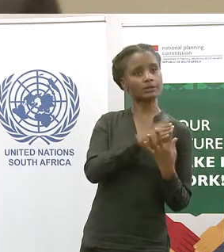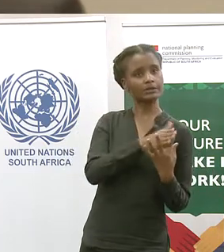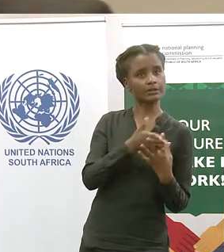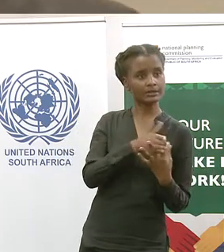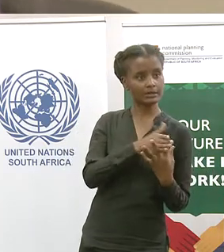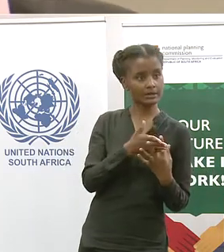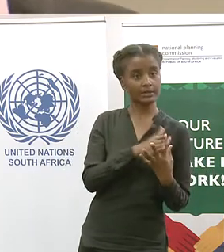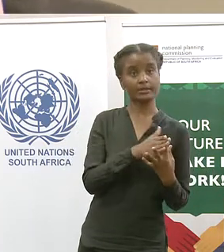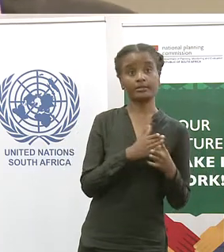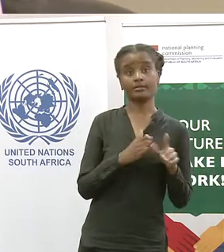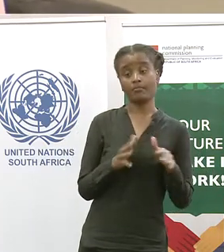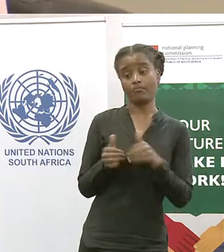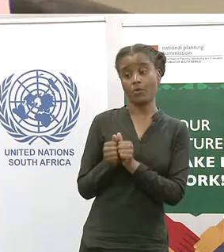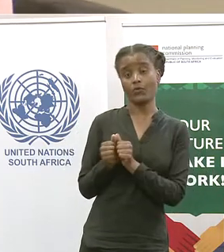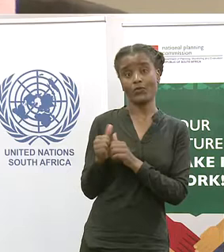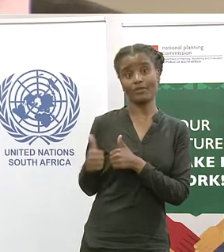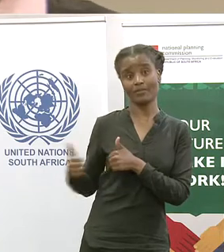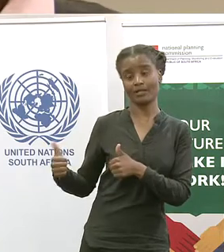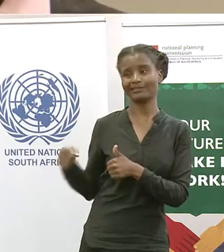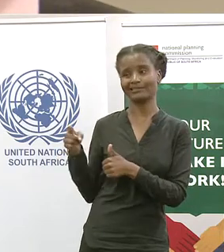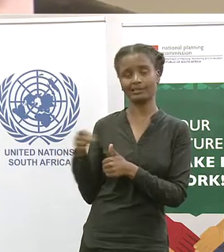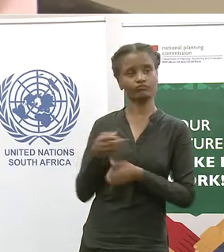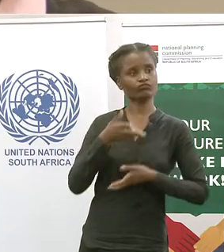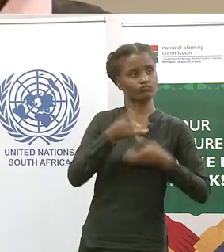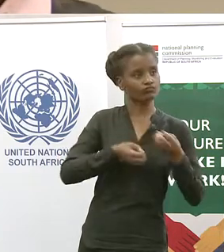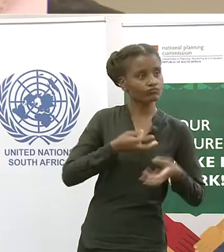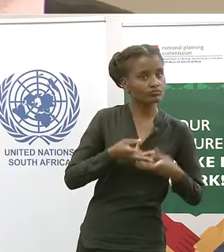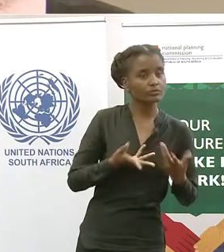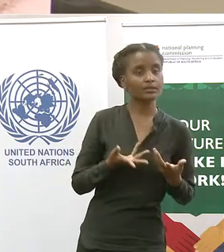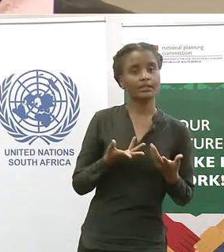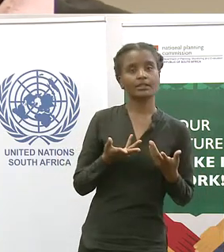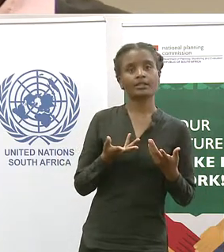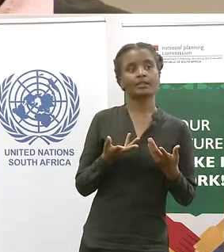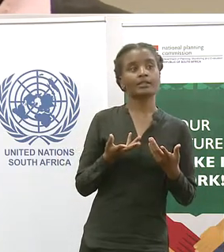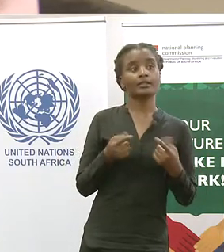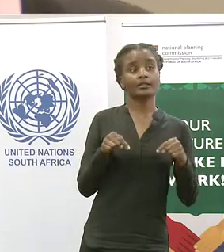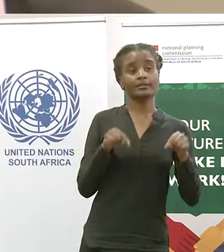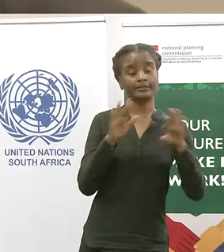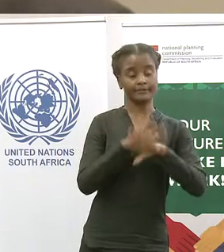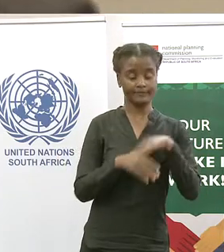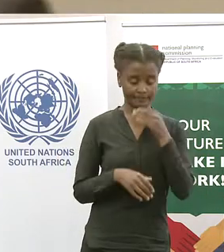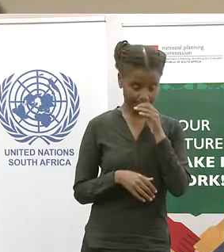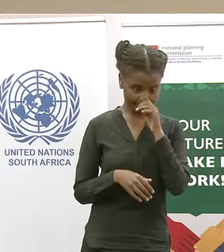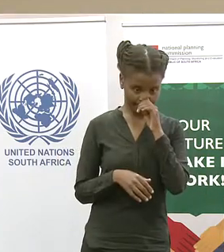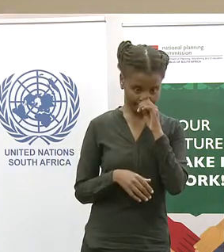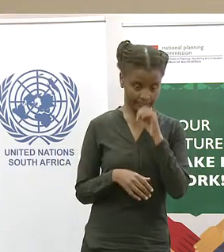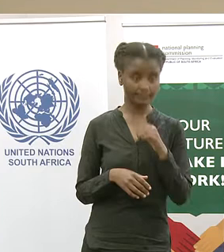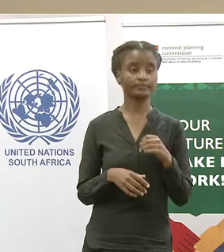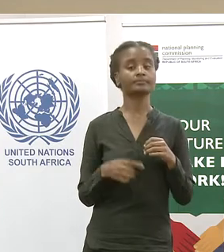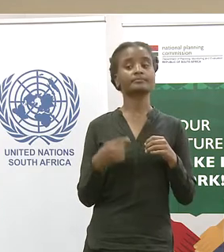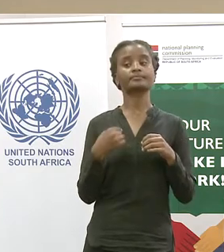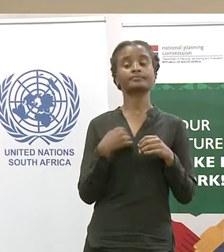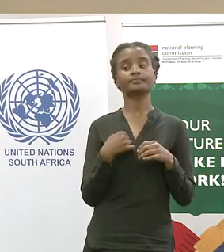both my co-panelists have sort of articulated and their provocations this evening. I would say